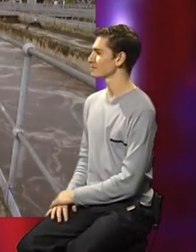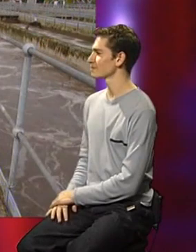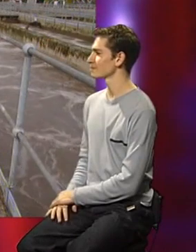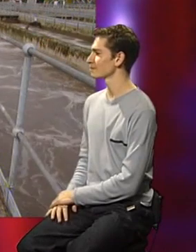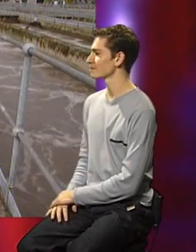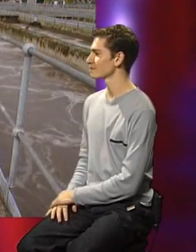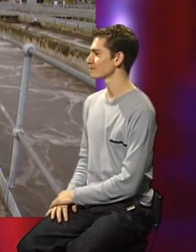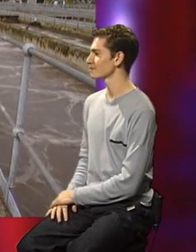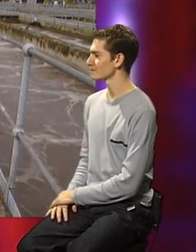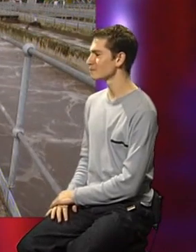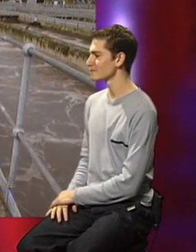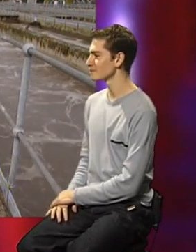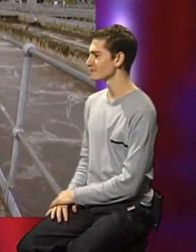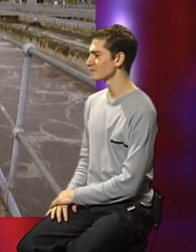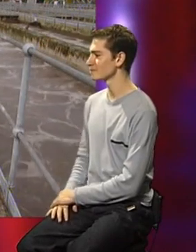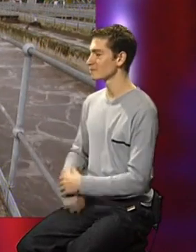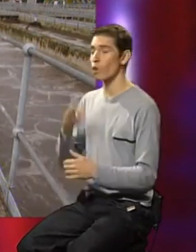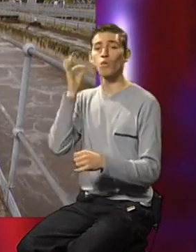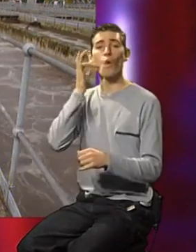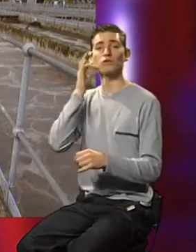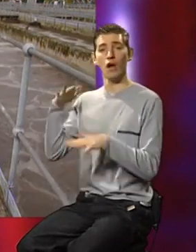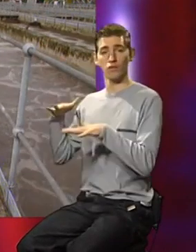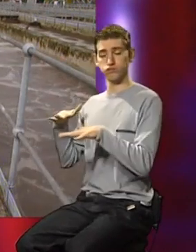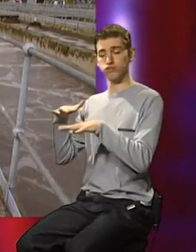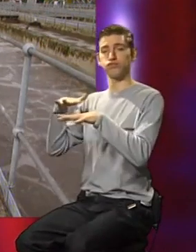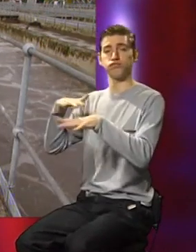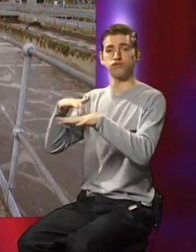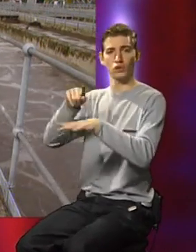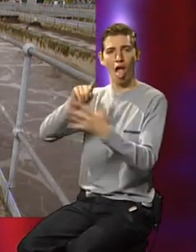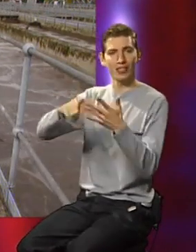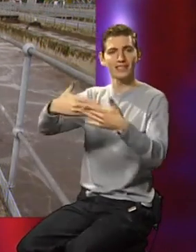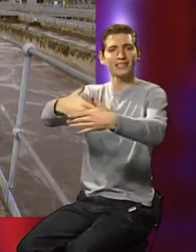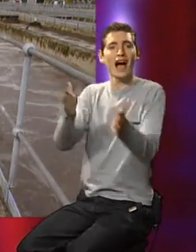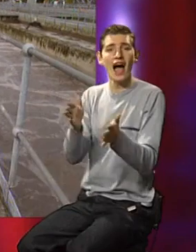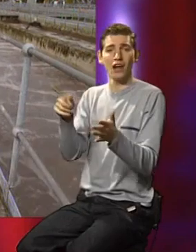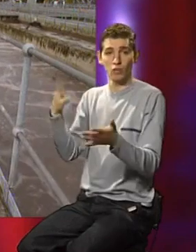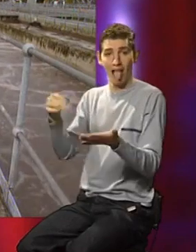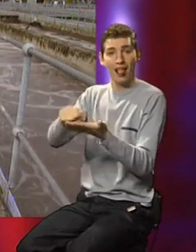The water moves on to these tanks, where it's cleaned. It